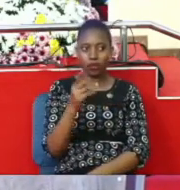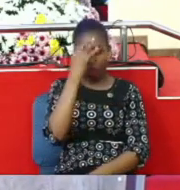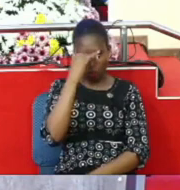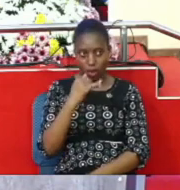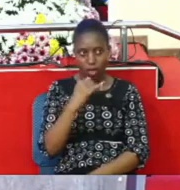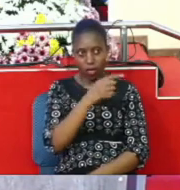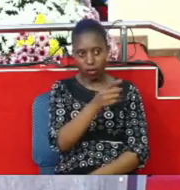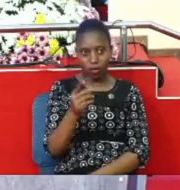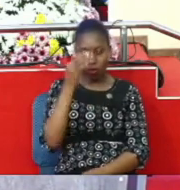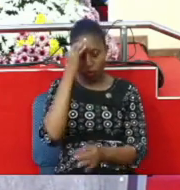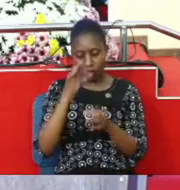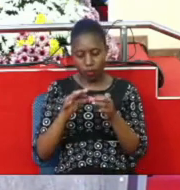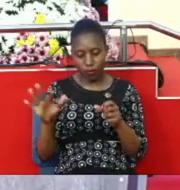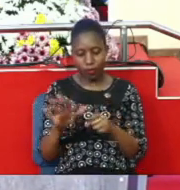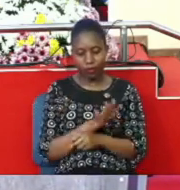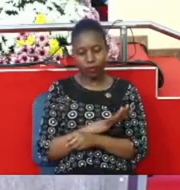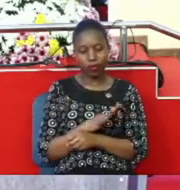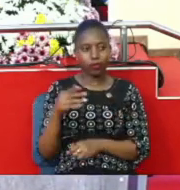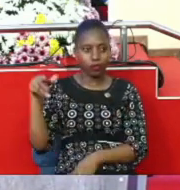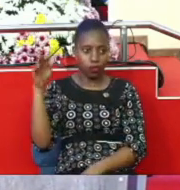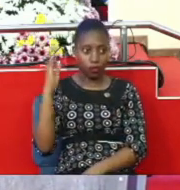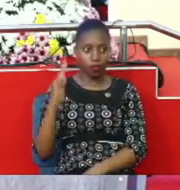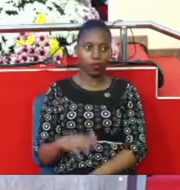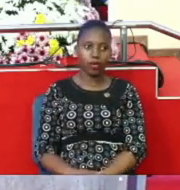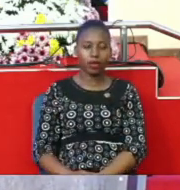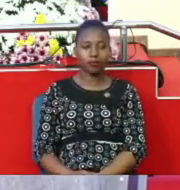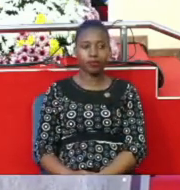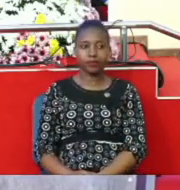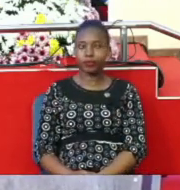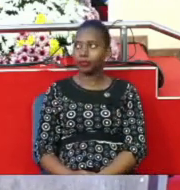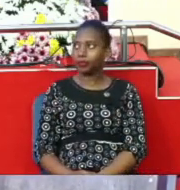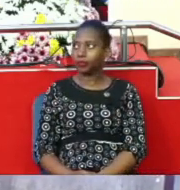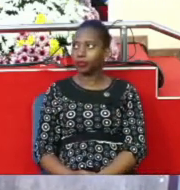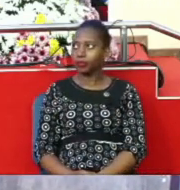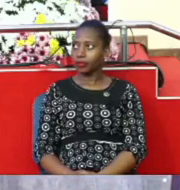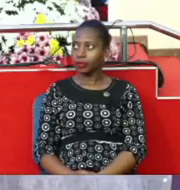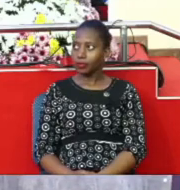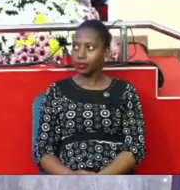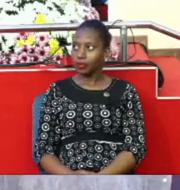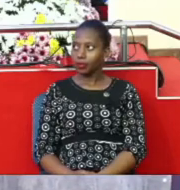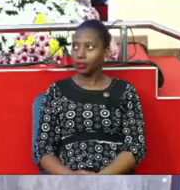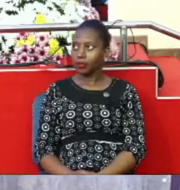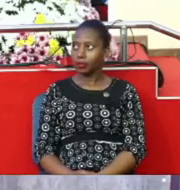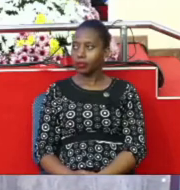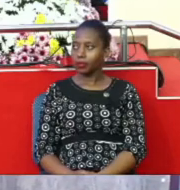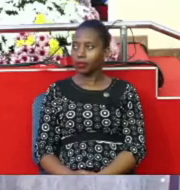Biblia. Danieli alikataa kula chakula cha mfano. Akakula mboga.